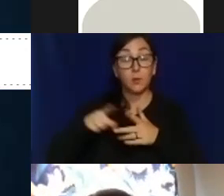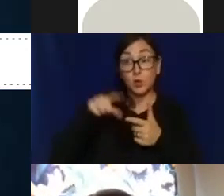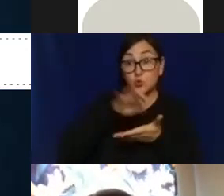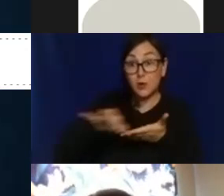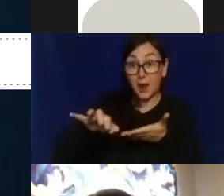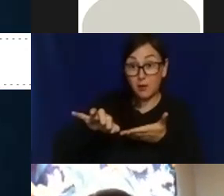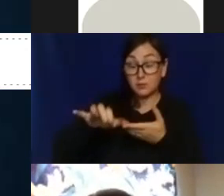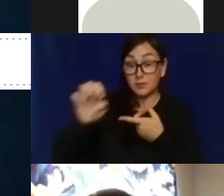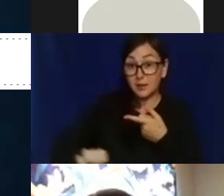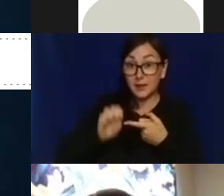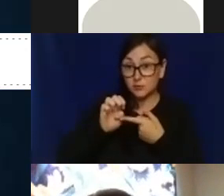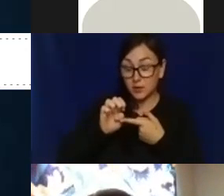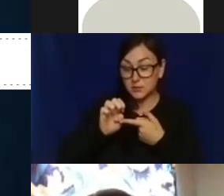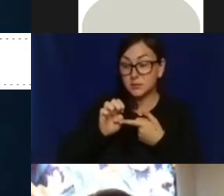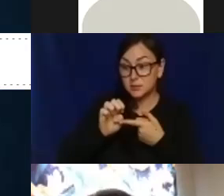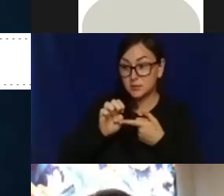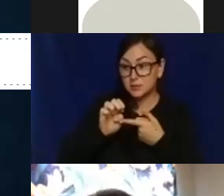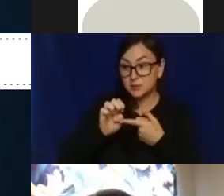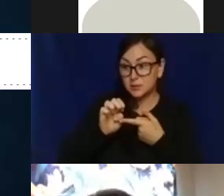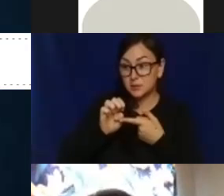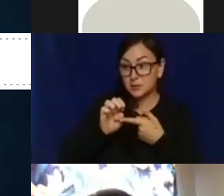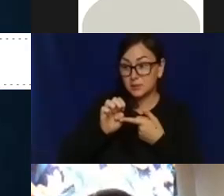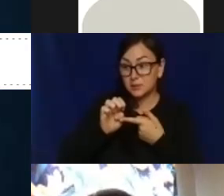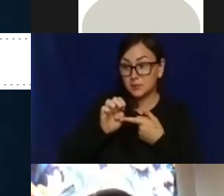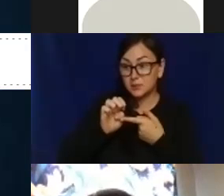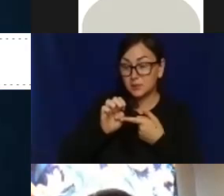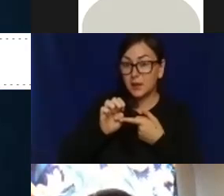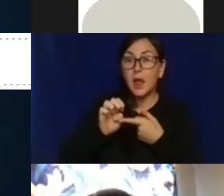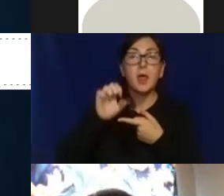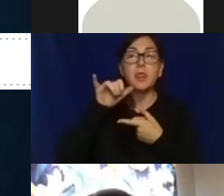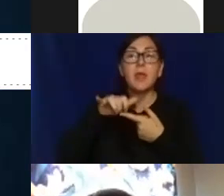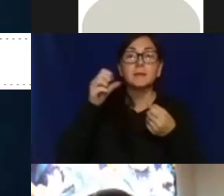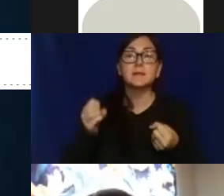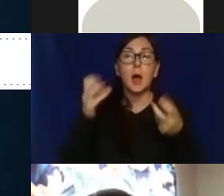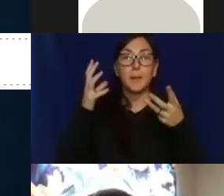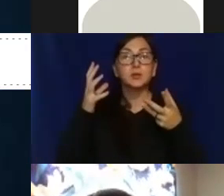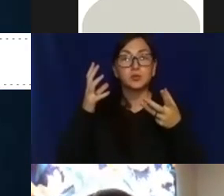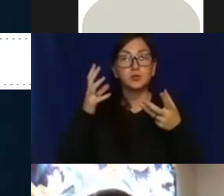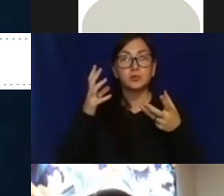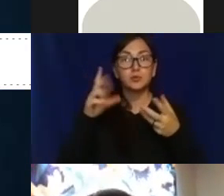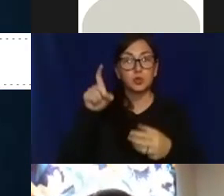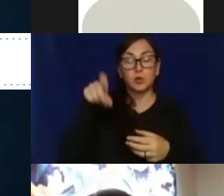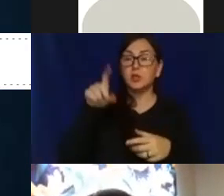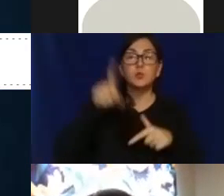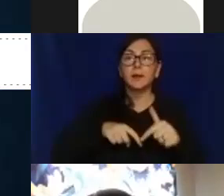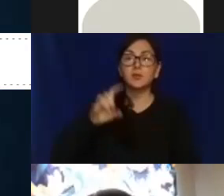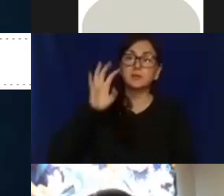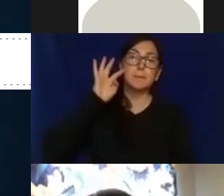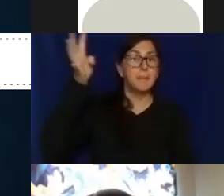what you work with. You can't arbitrarily just add more valence electrons because you just can't create